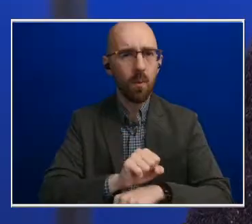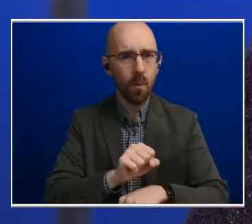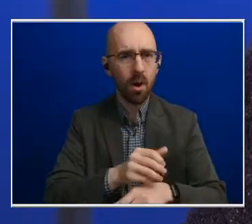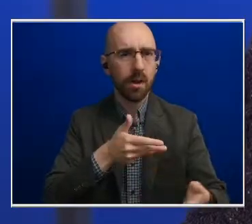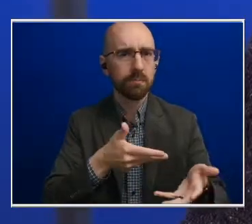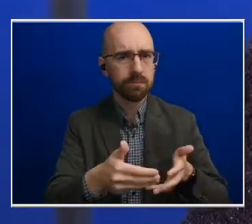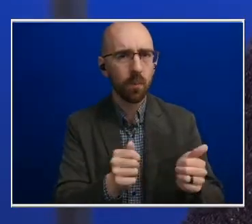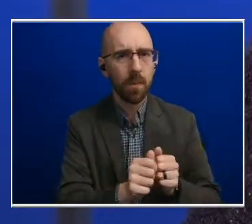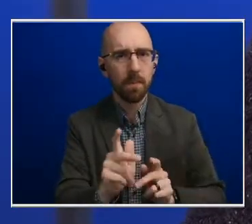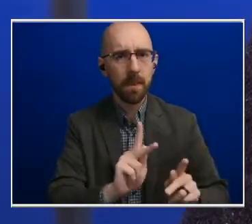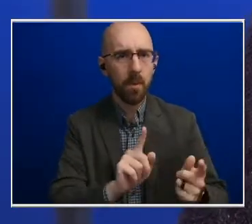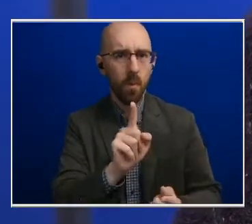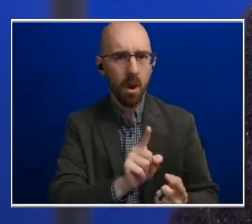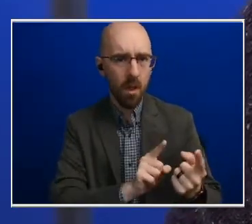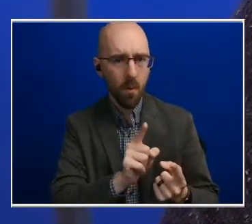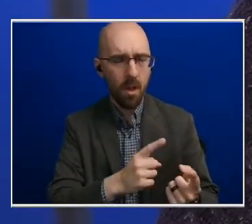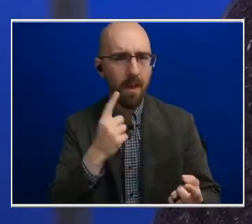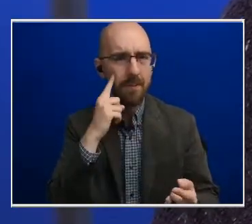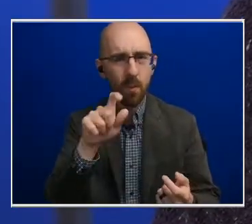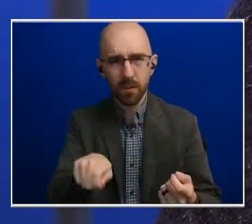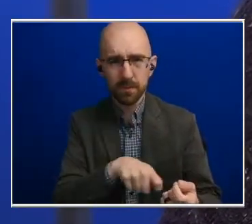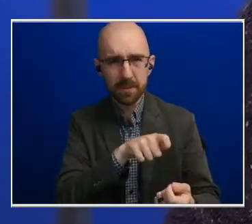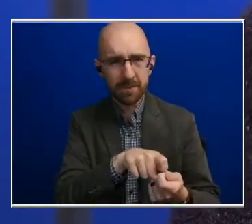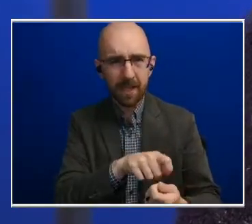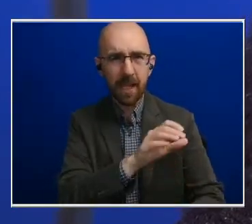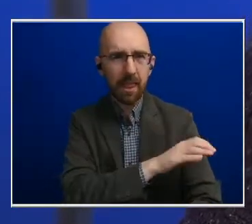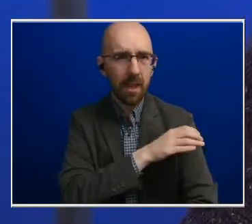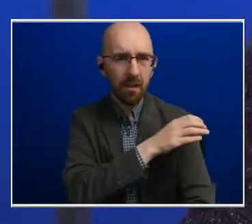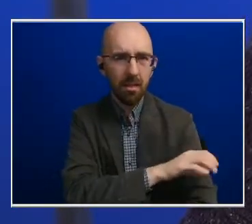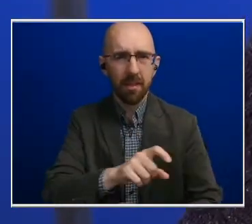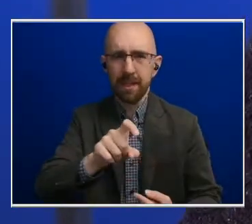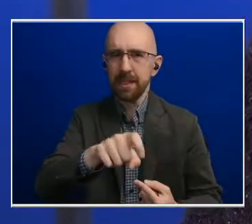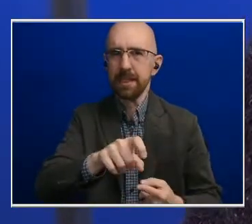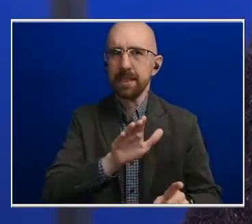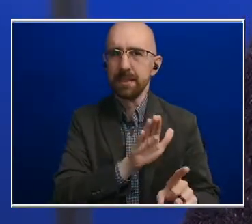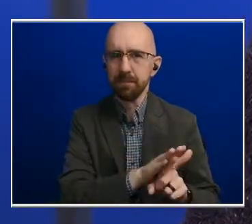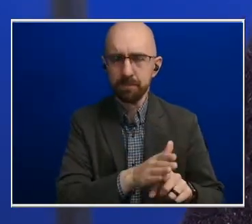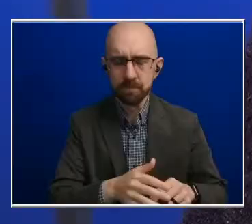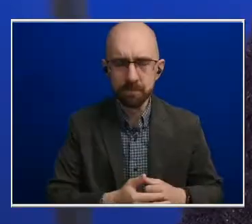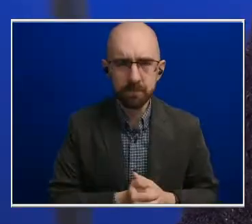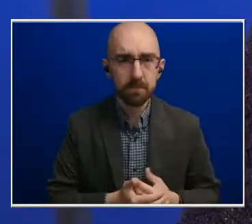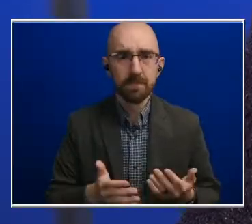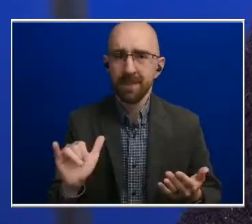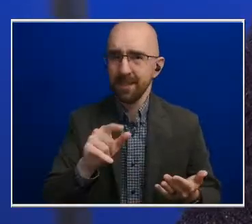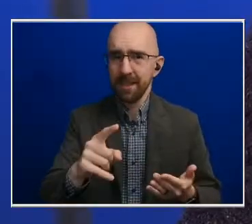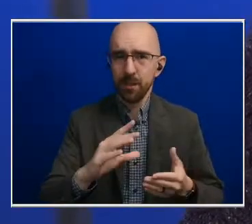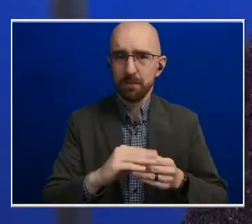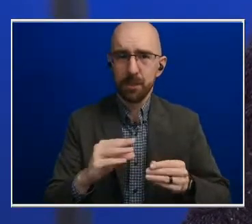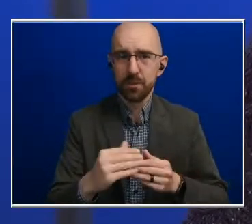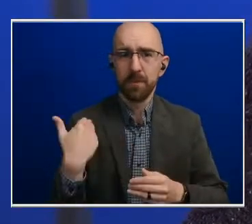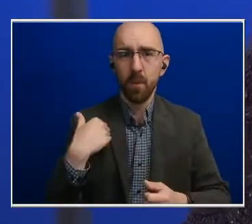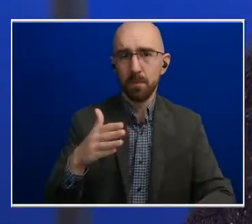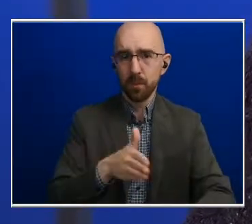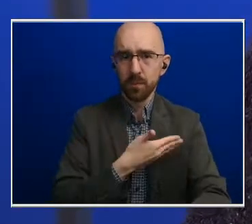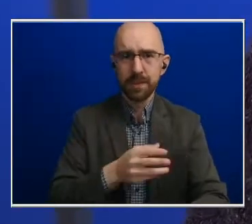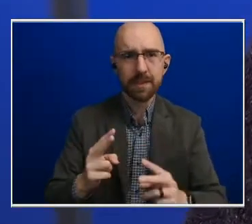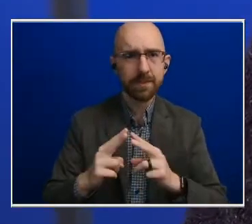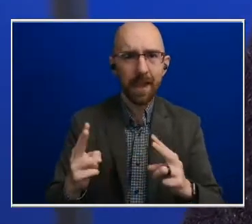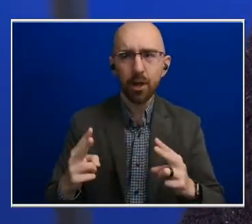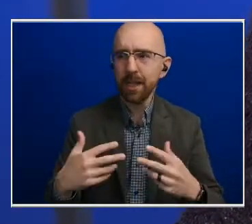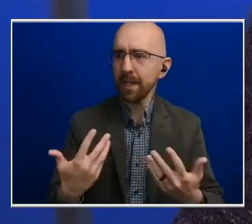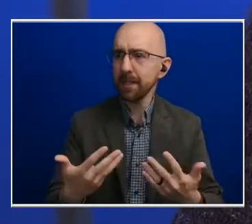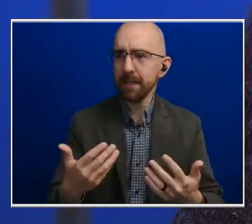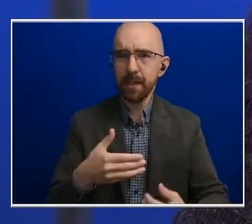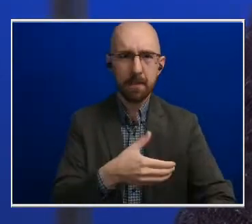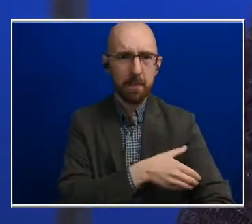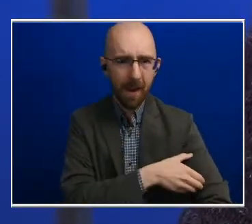one-on-one for specific clinical needs. But as you said before, music is very powerful and moves